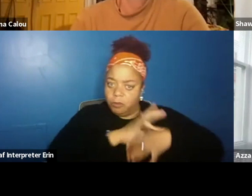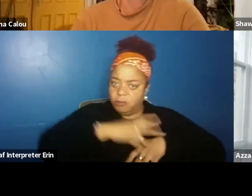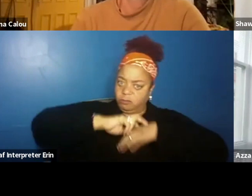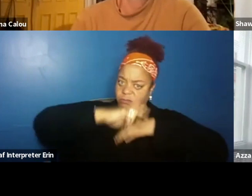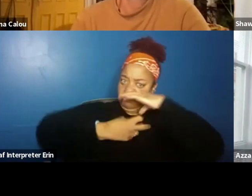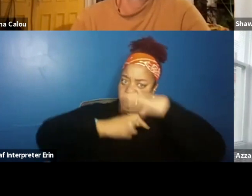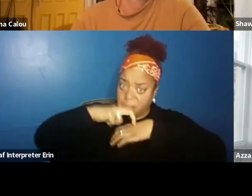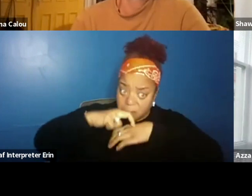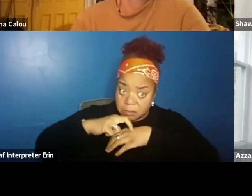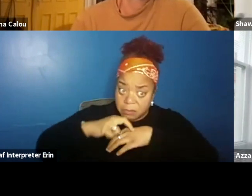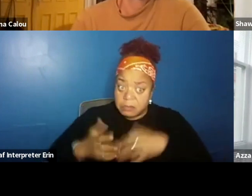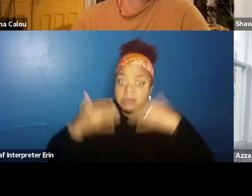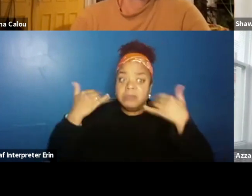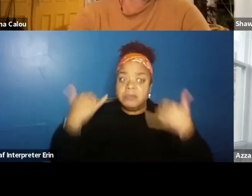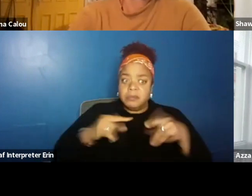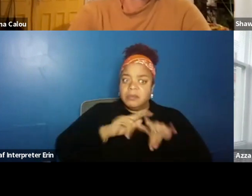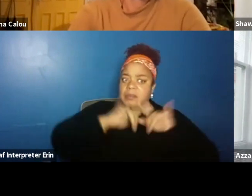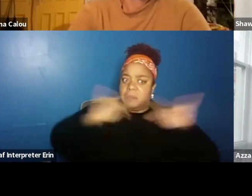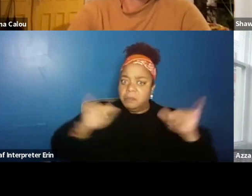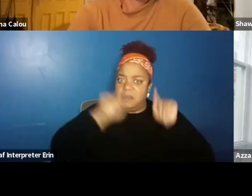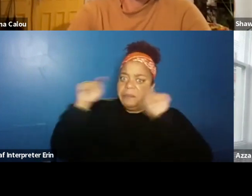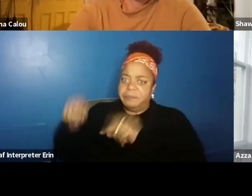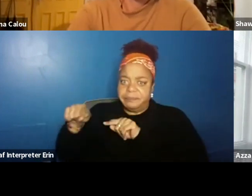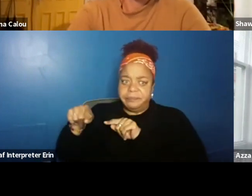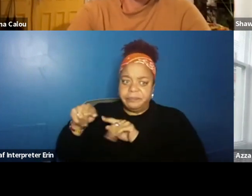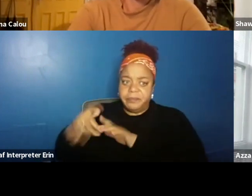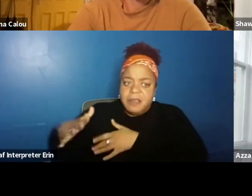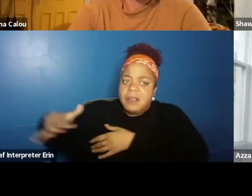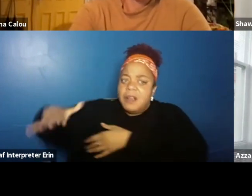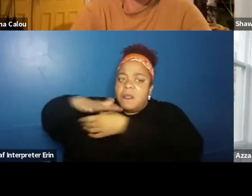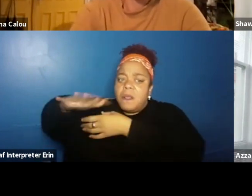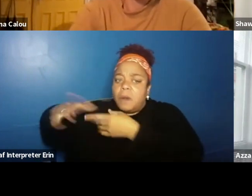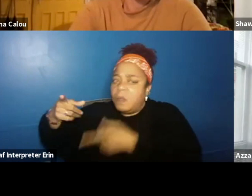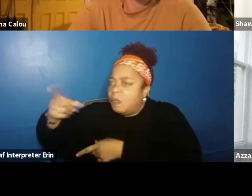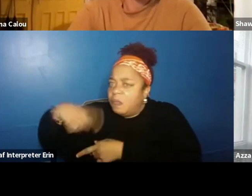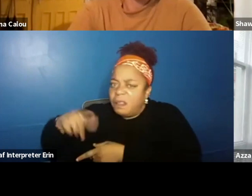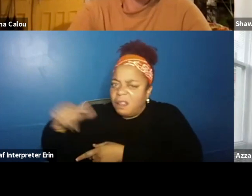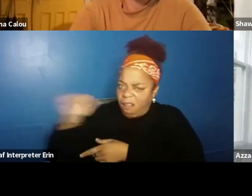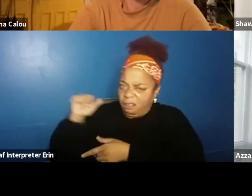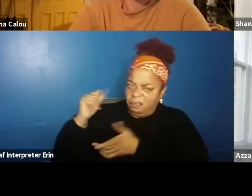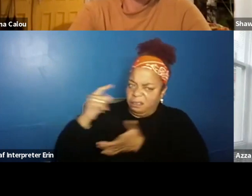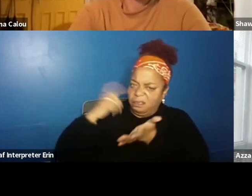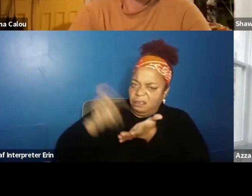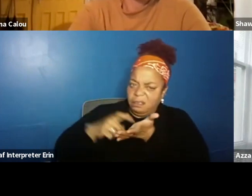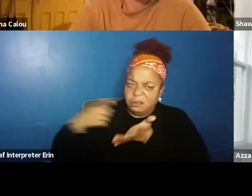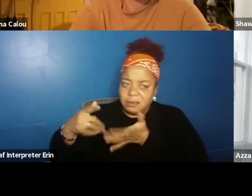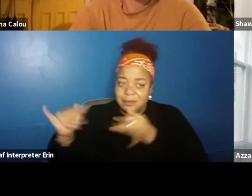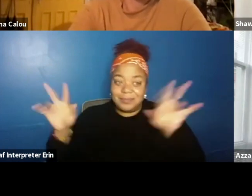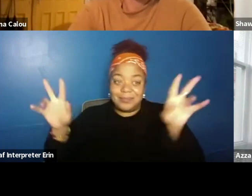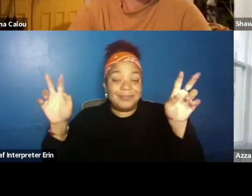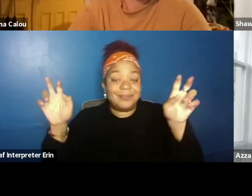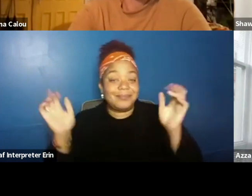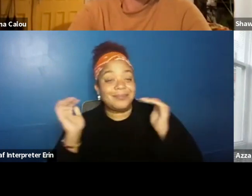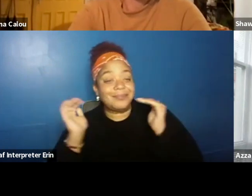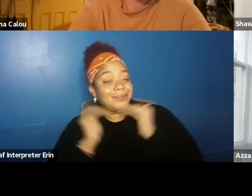local. Or to quote a colleague and a scholar, Dr. Ronaldo Walcott, who writes